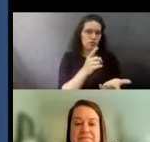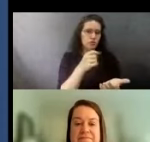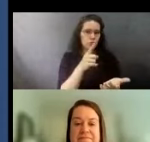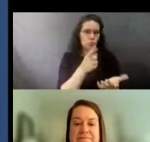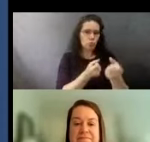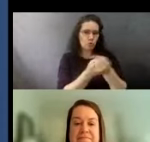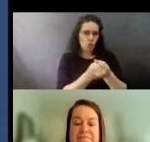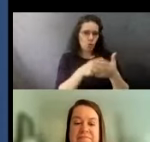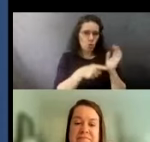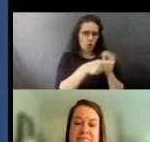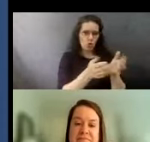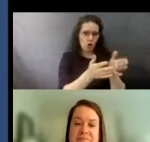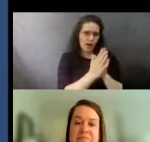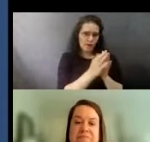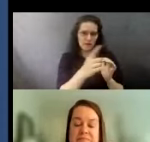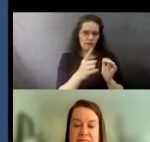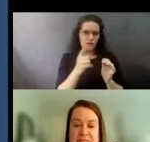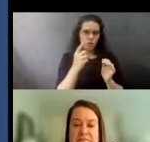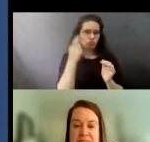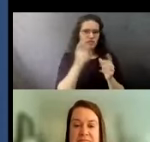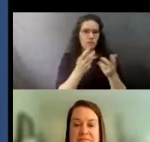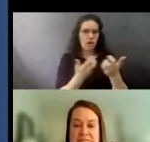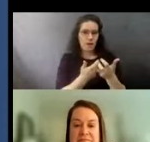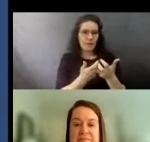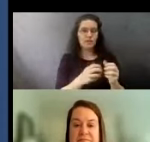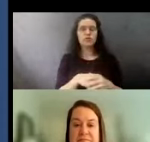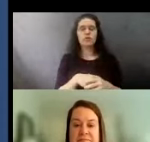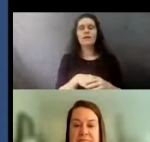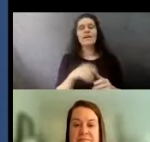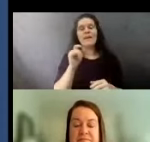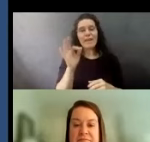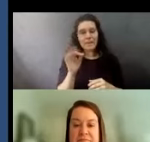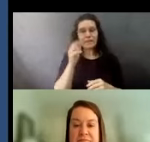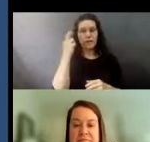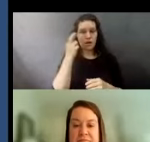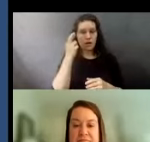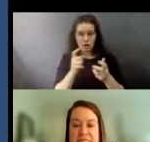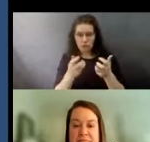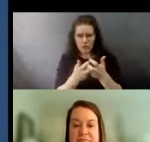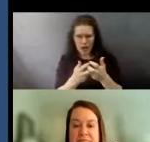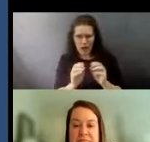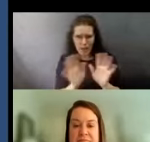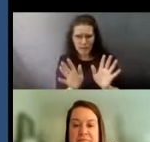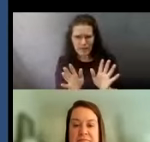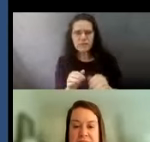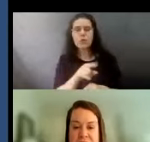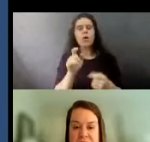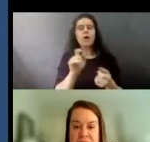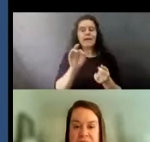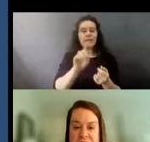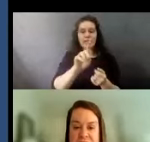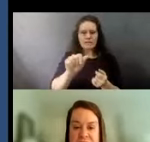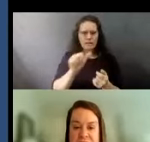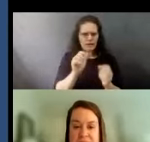and if the accommodation isn't obvious, the disability isn't obvious, and then of course the documentation needs to be really narrowly tailored